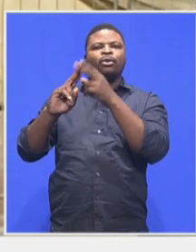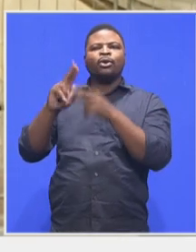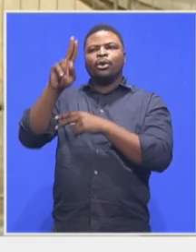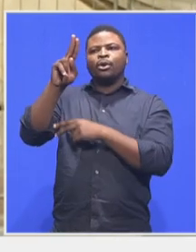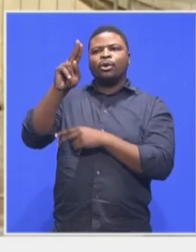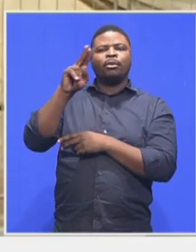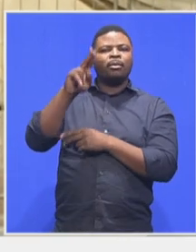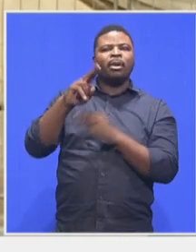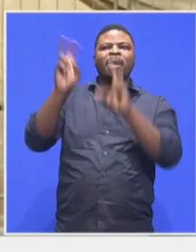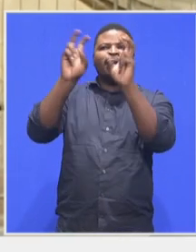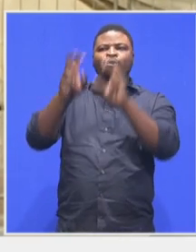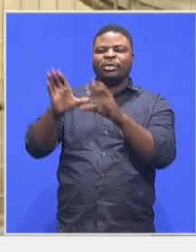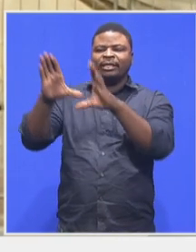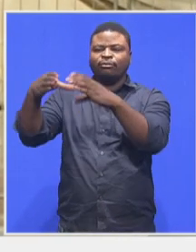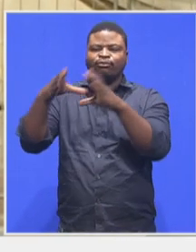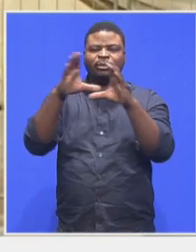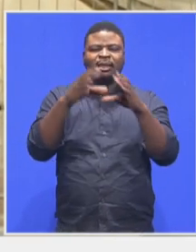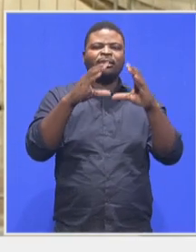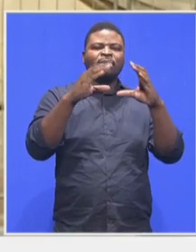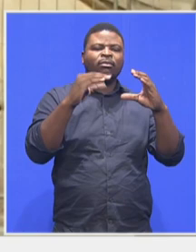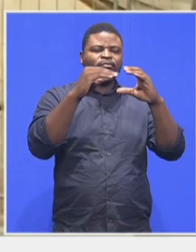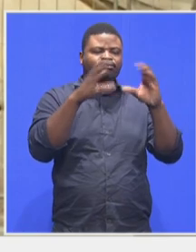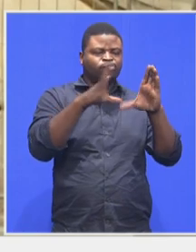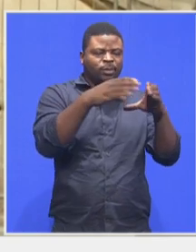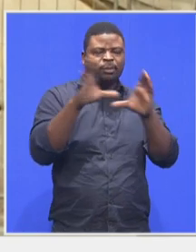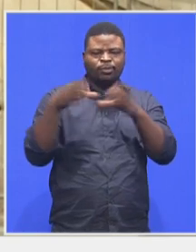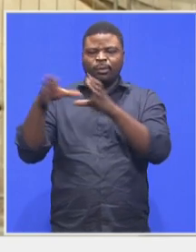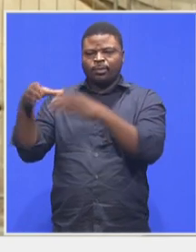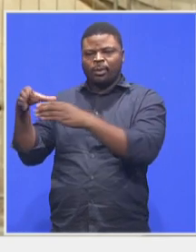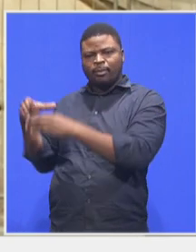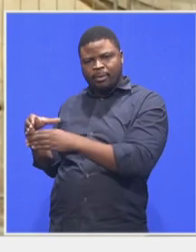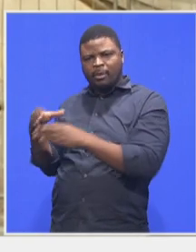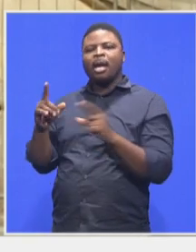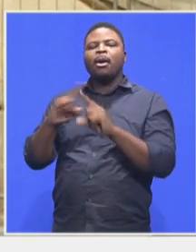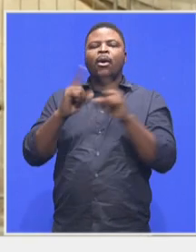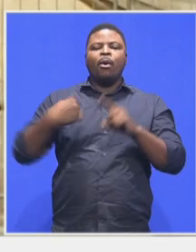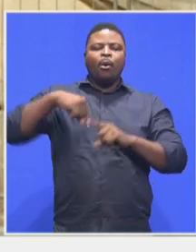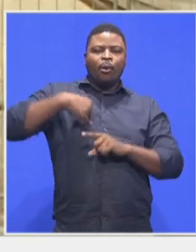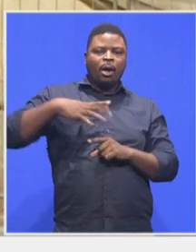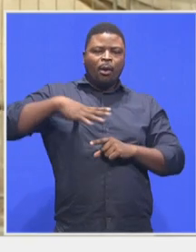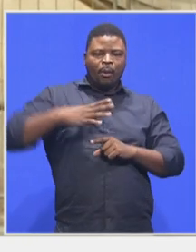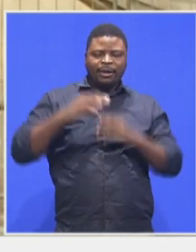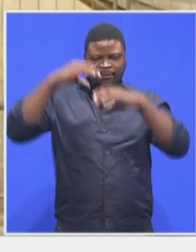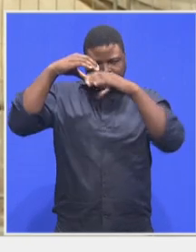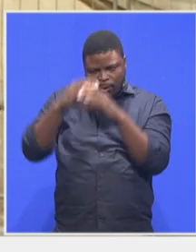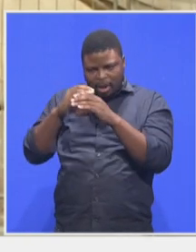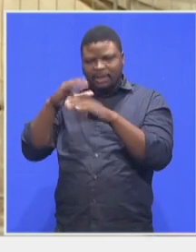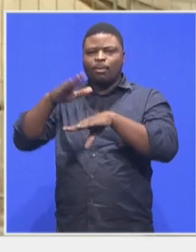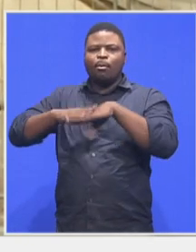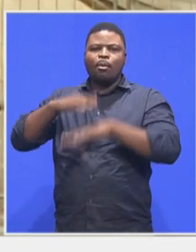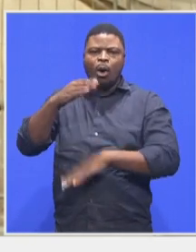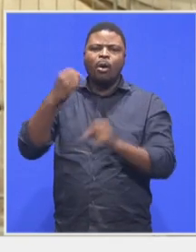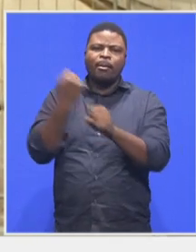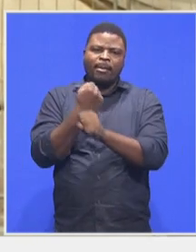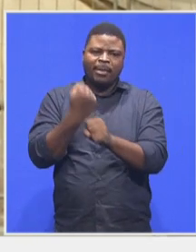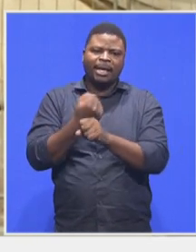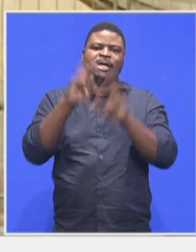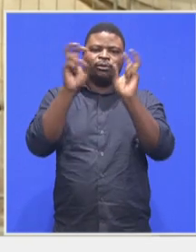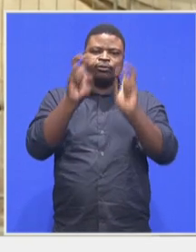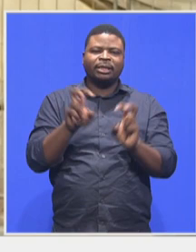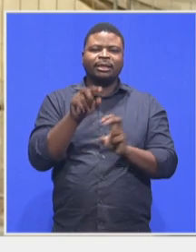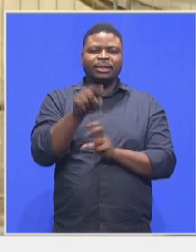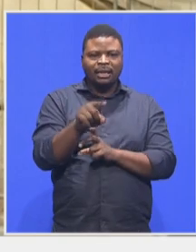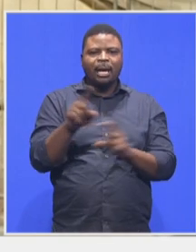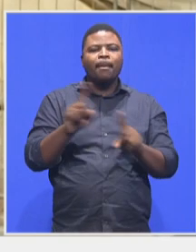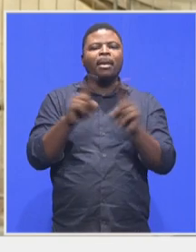the distribution and so on. Want them to focus on provision of electricity. So what is happening with